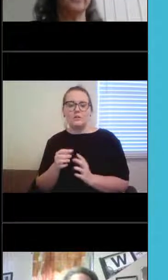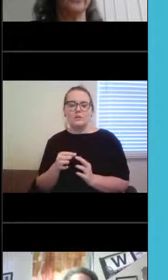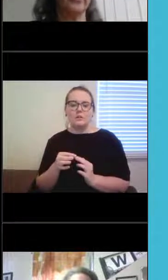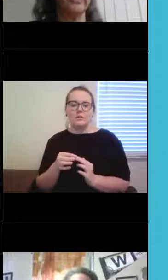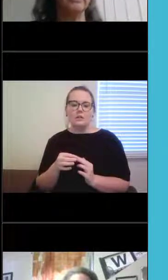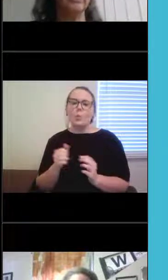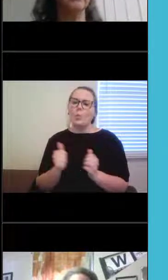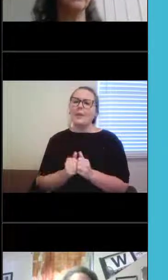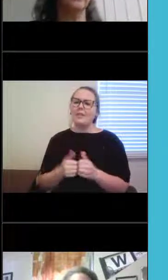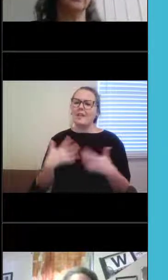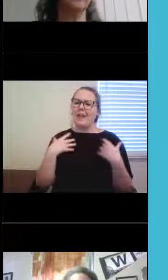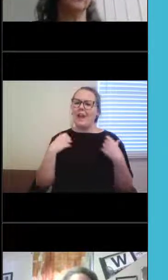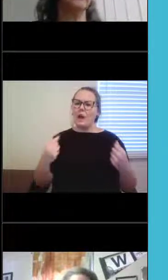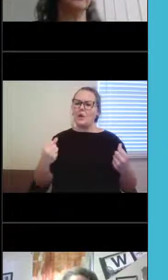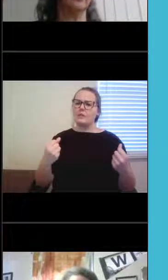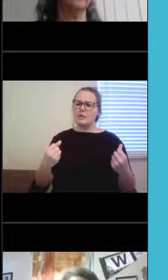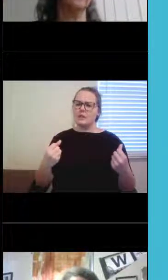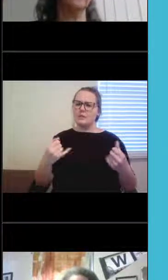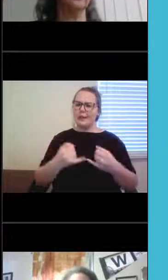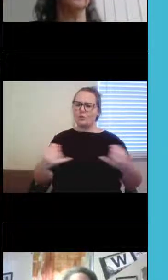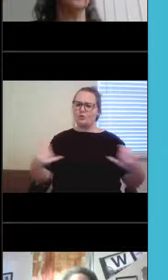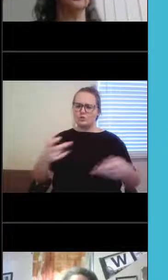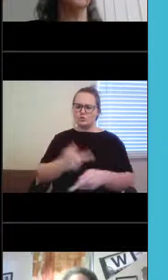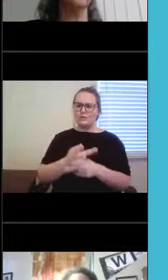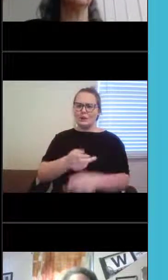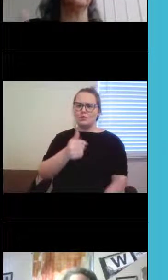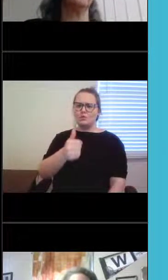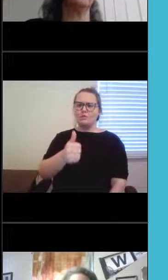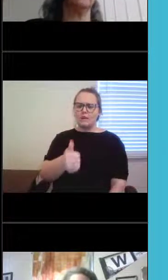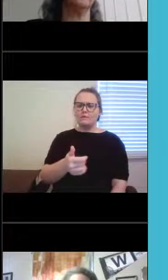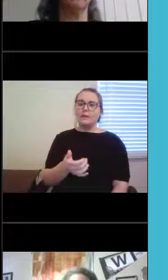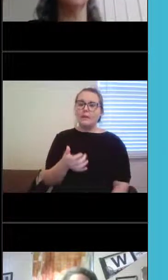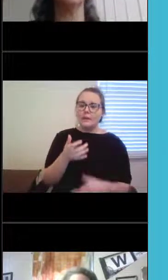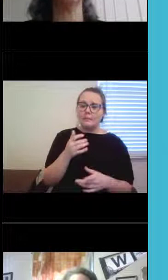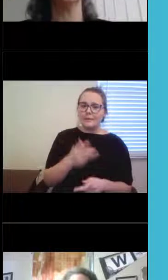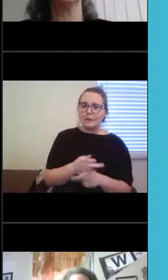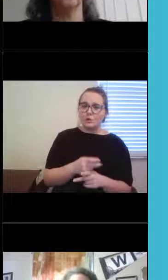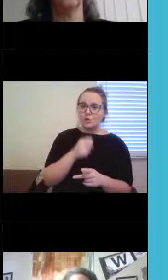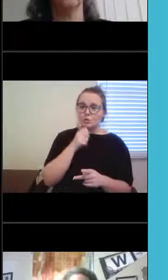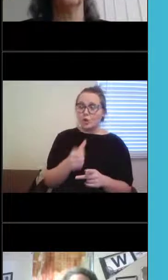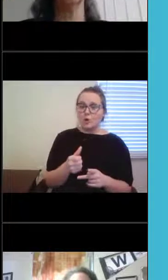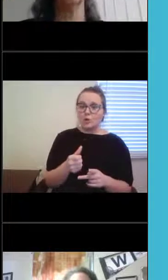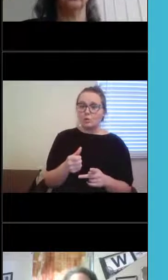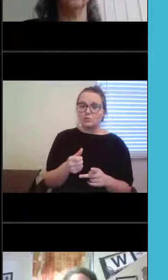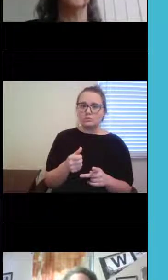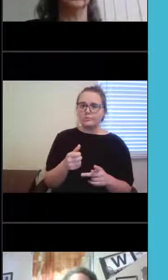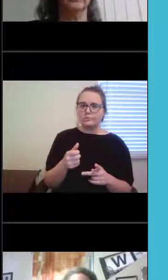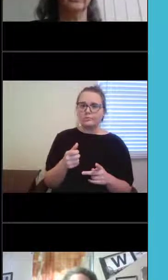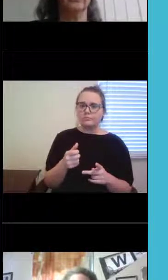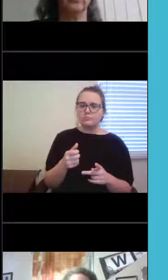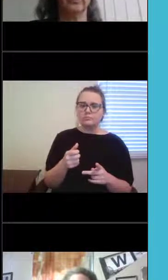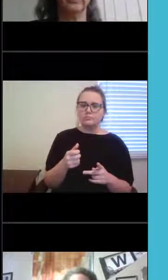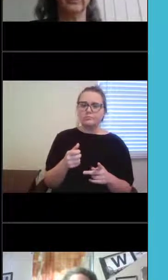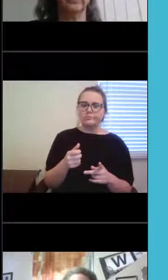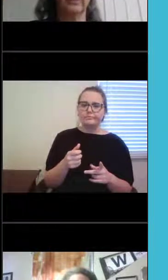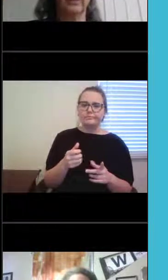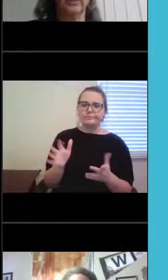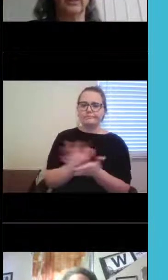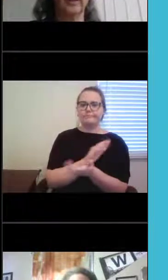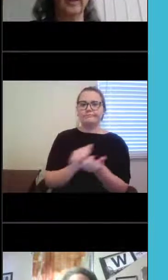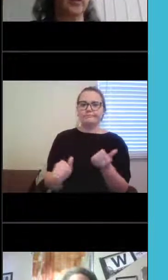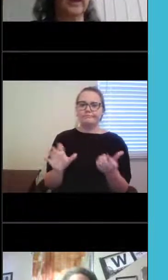with healthy boundaries to take care of oneself, right? To be careful that you kind of don't go down with that other person, right? If they're really